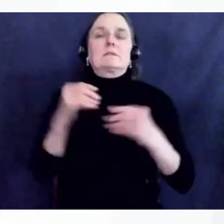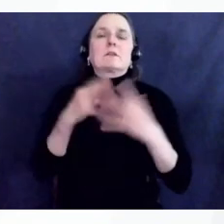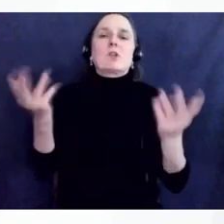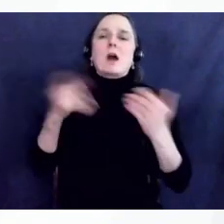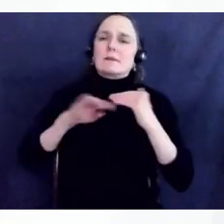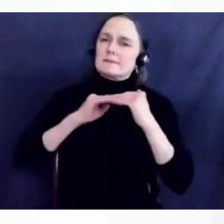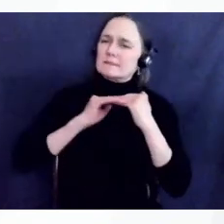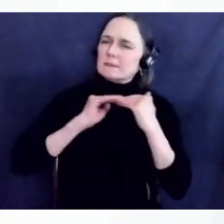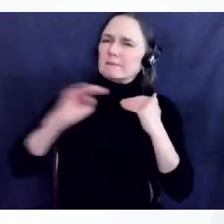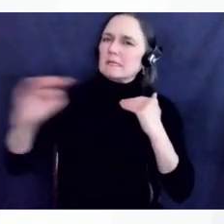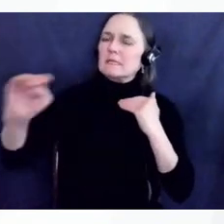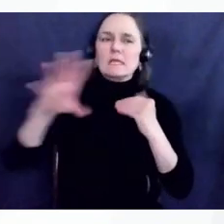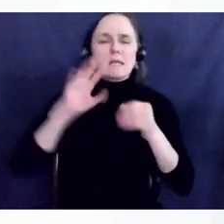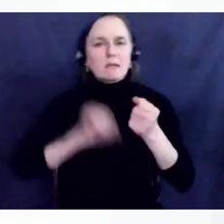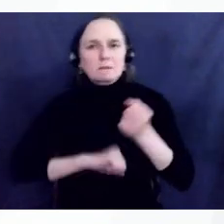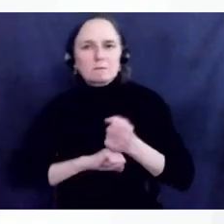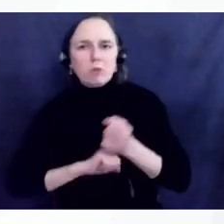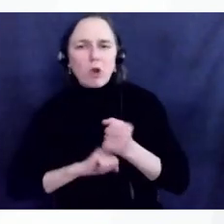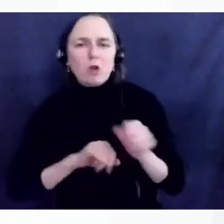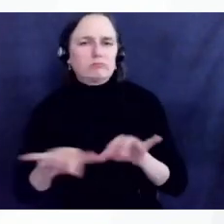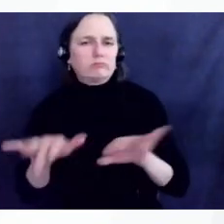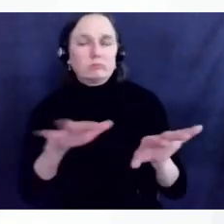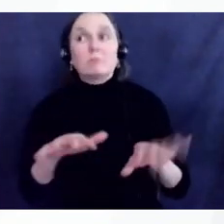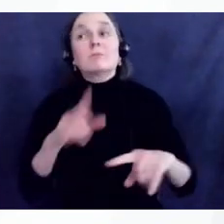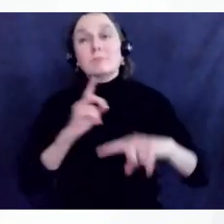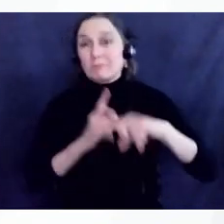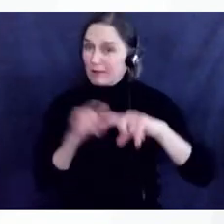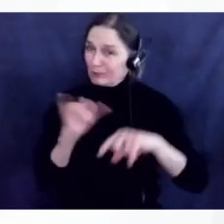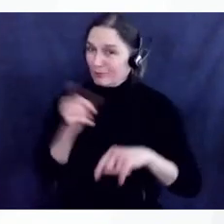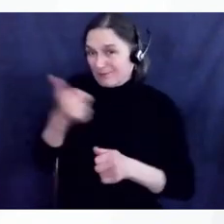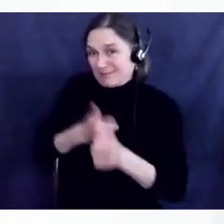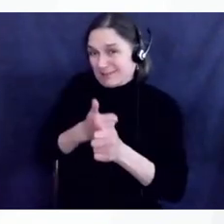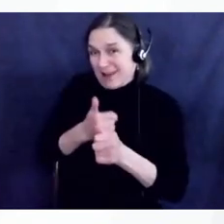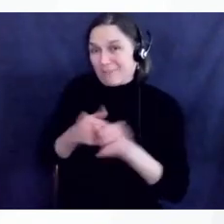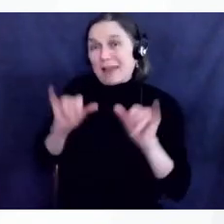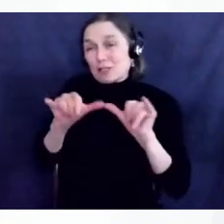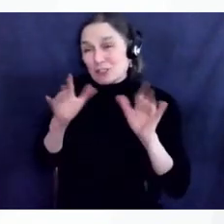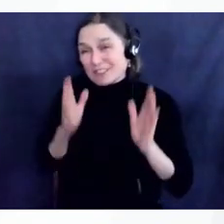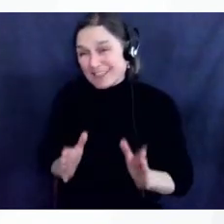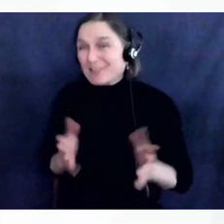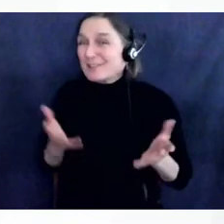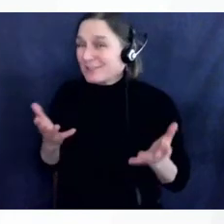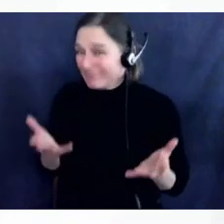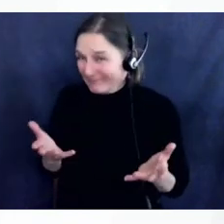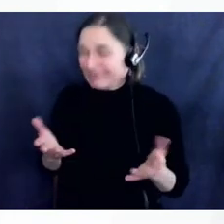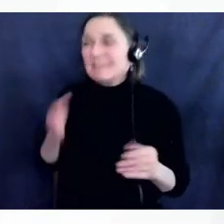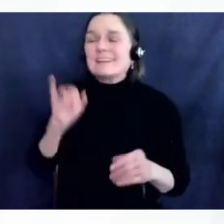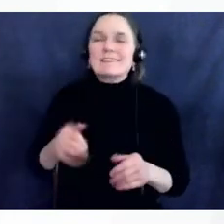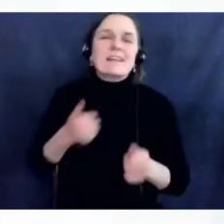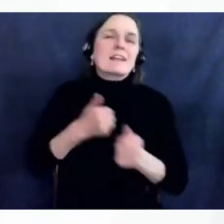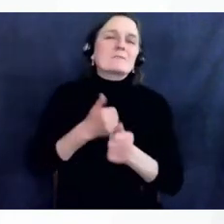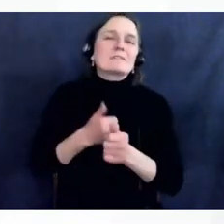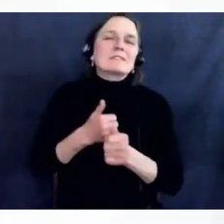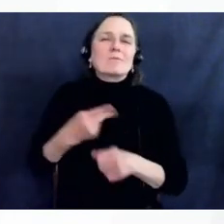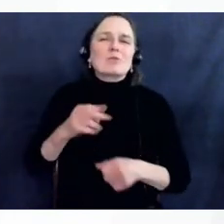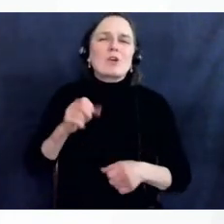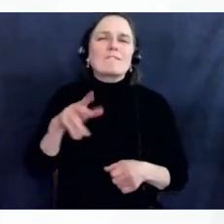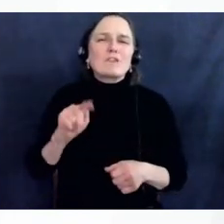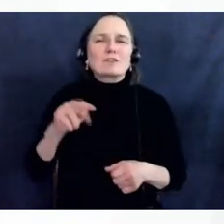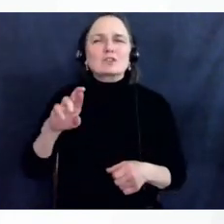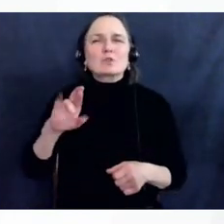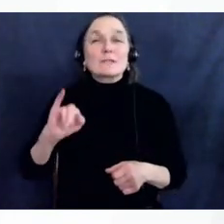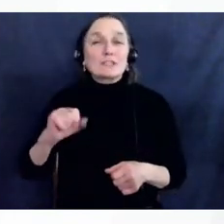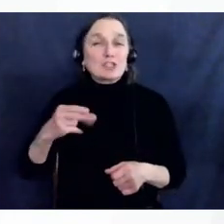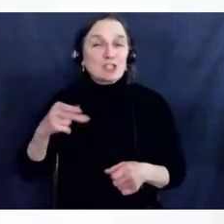engineer. As many of you know, Provost Richards joined us 2.5 years ago after a long